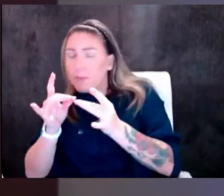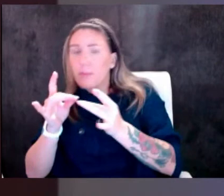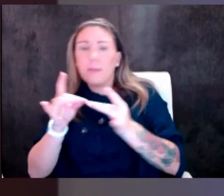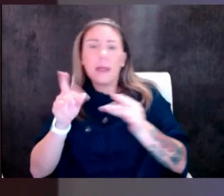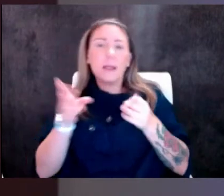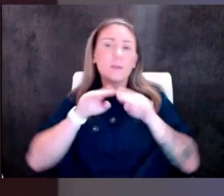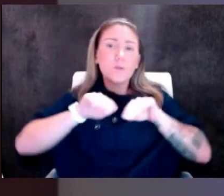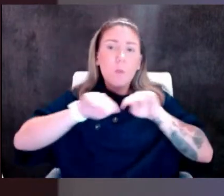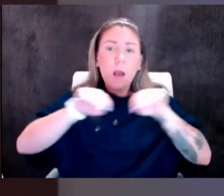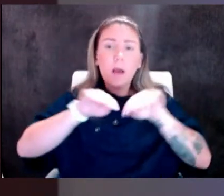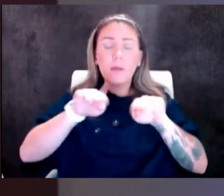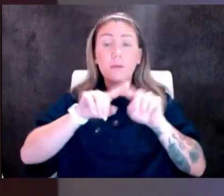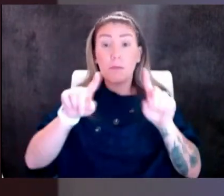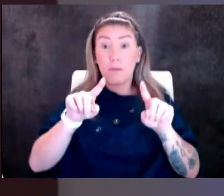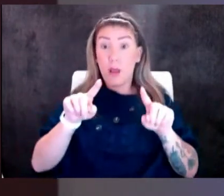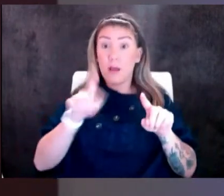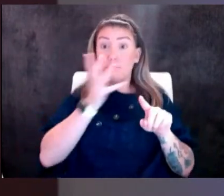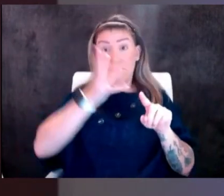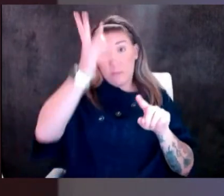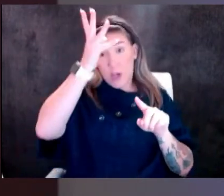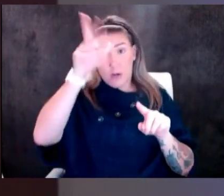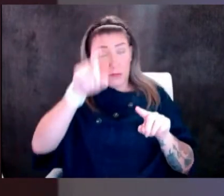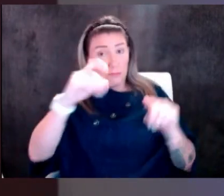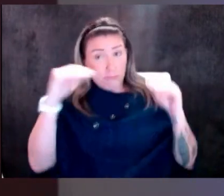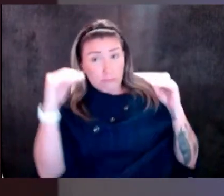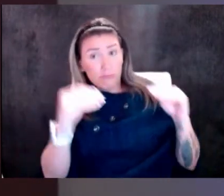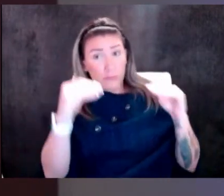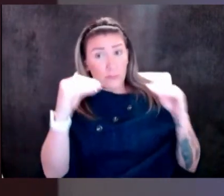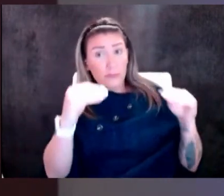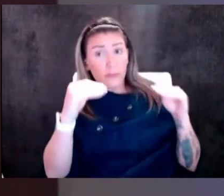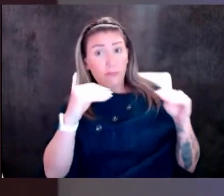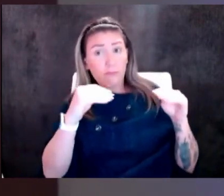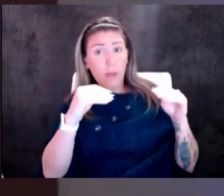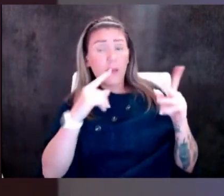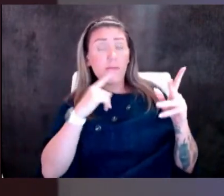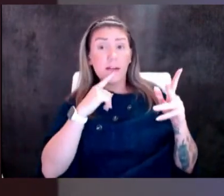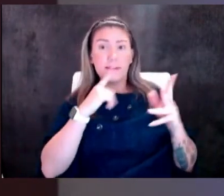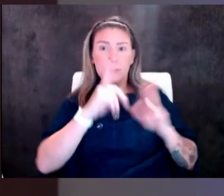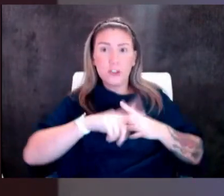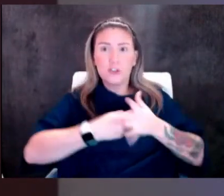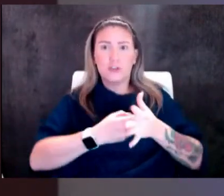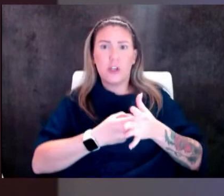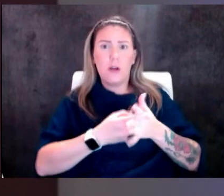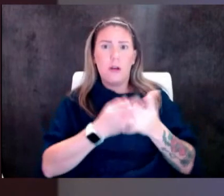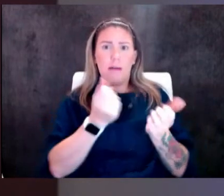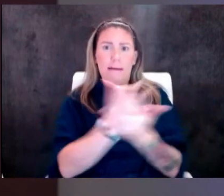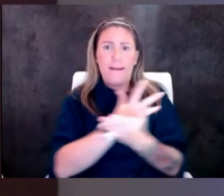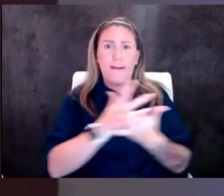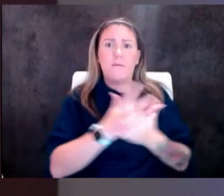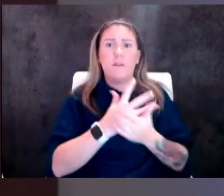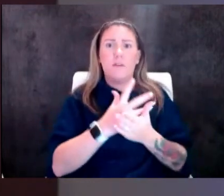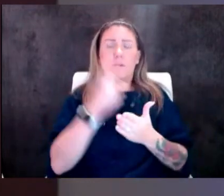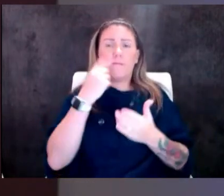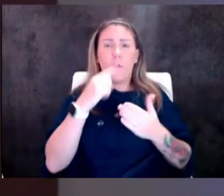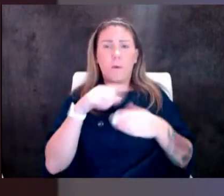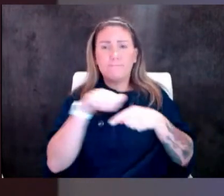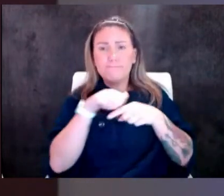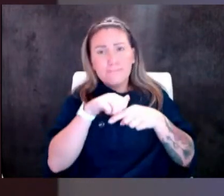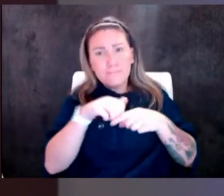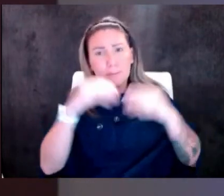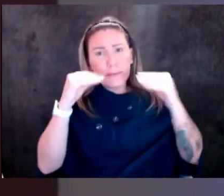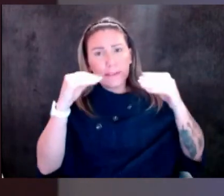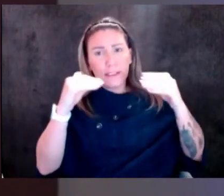that families can be proactive on and get things in place to help prevent these kinds of